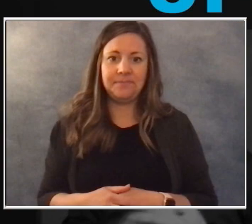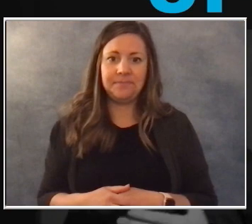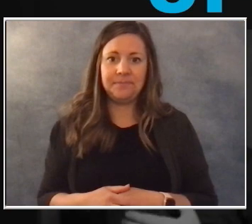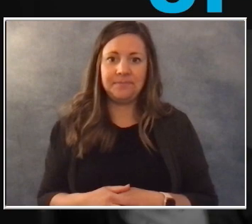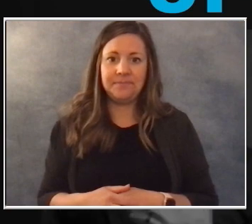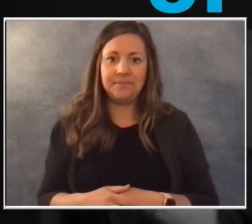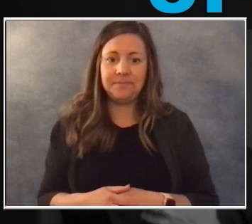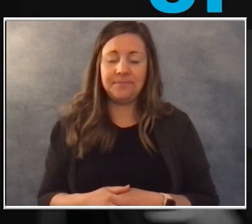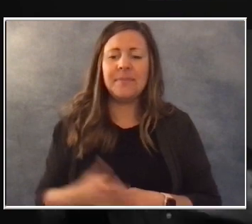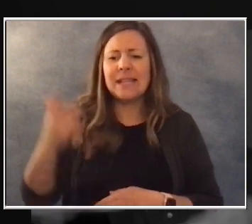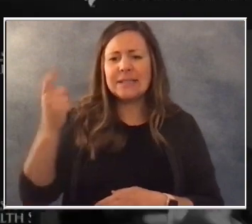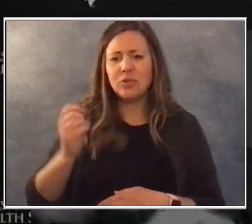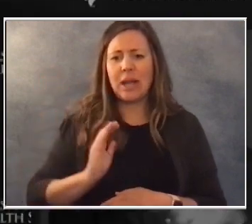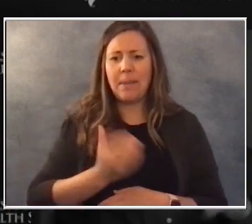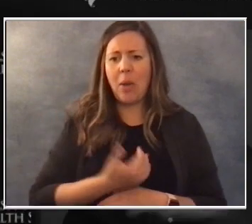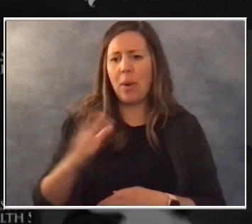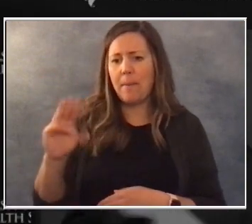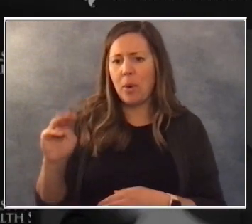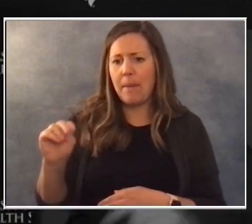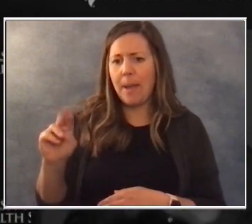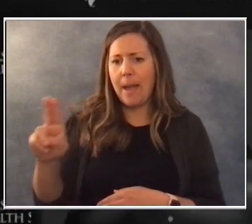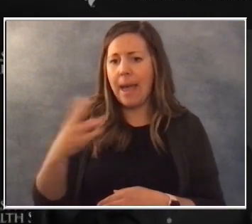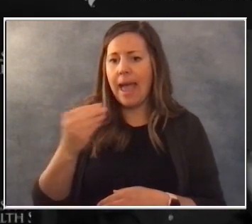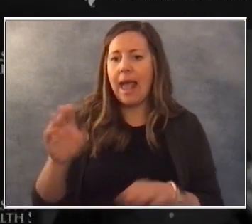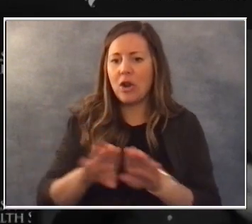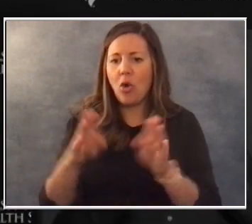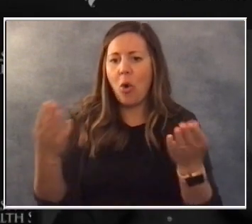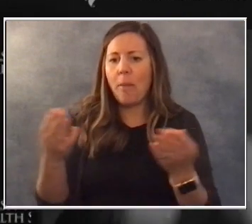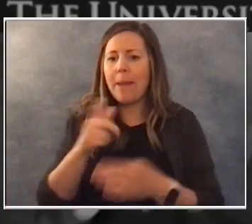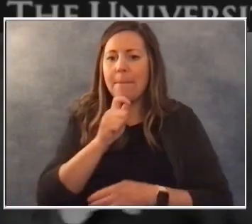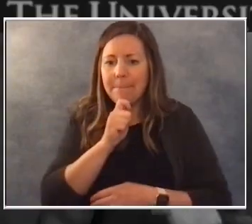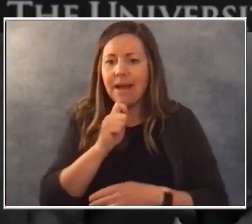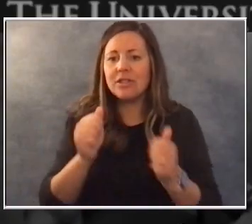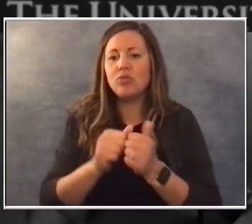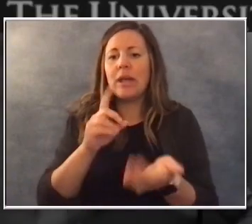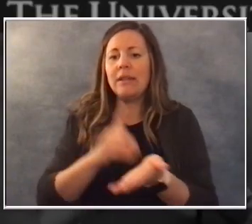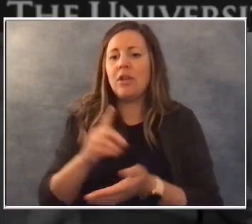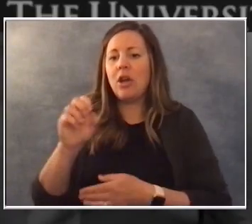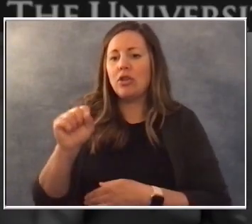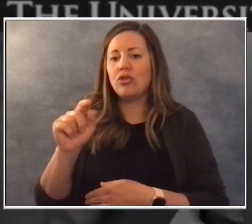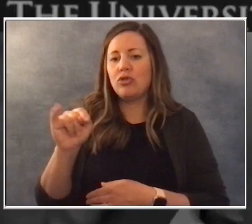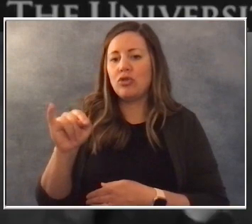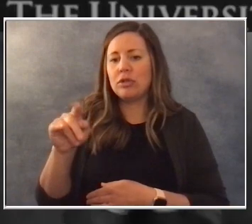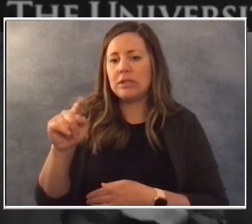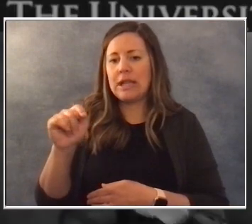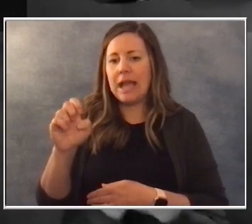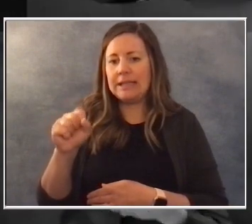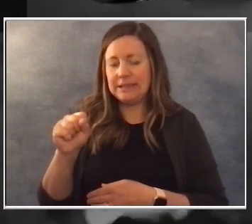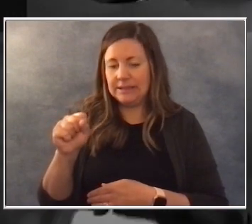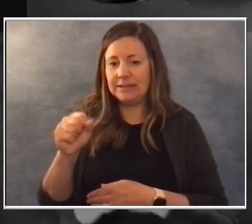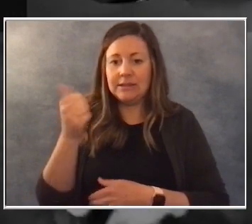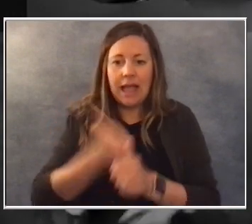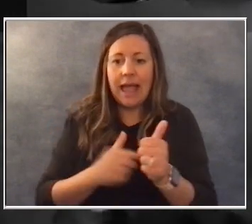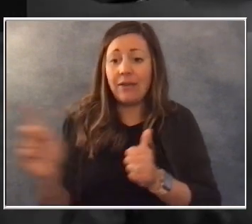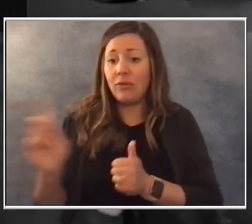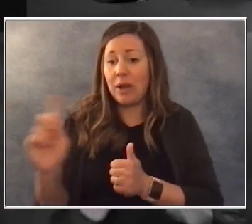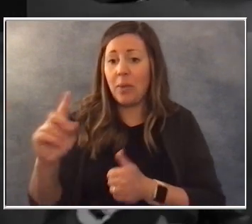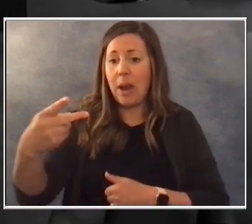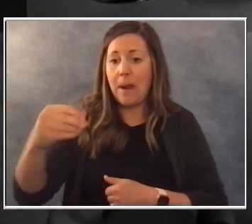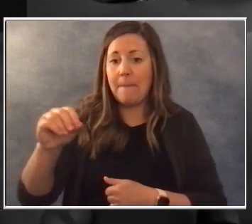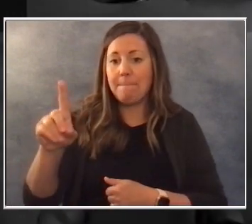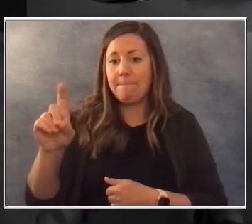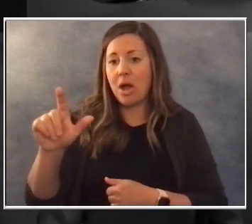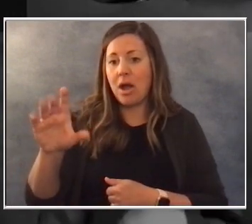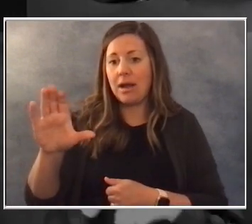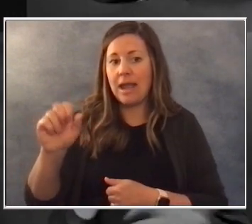Subscribe to our Morning Medical Update and Open Mics with Dr. Stites podcast. Now everywhere podcasts are available.